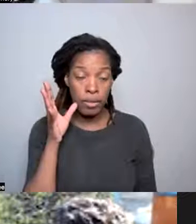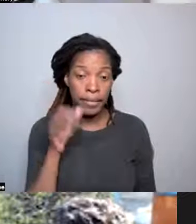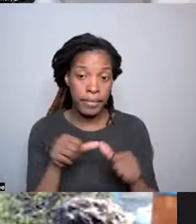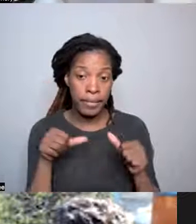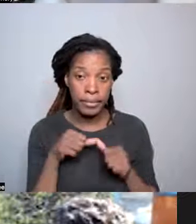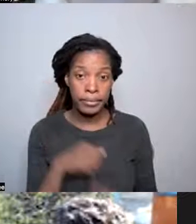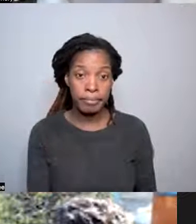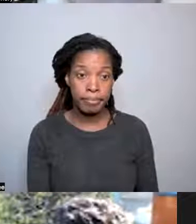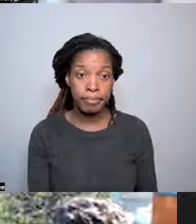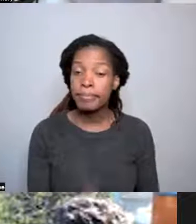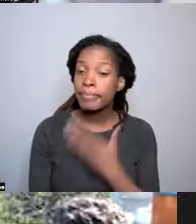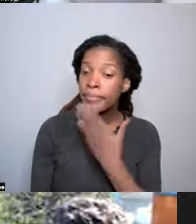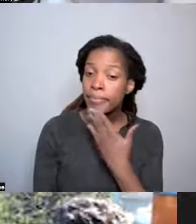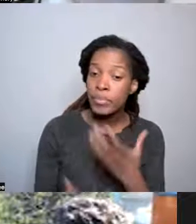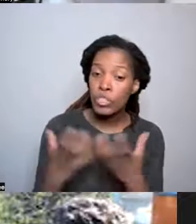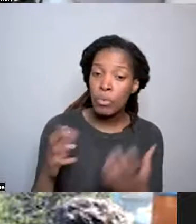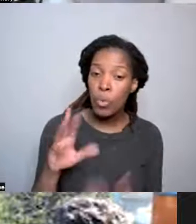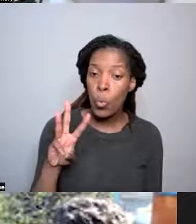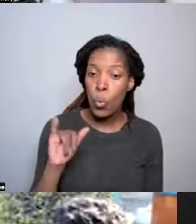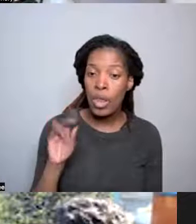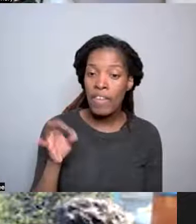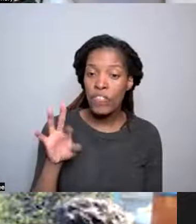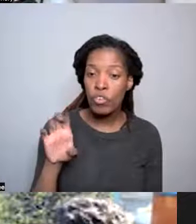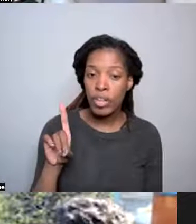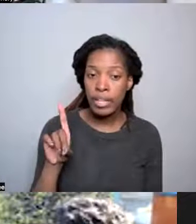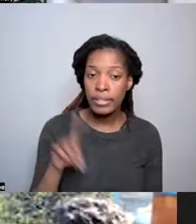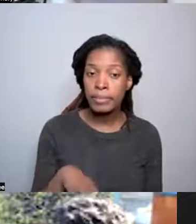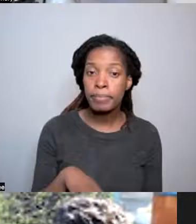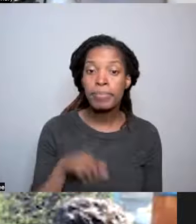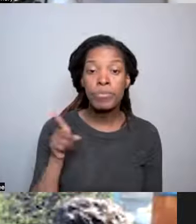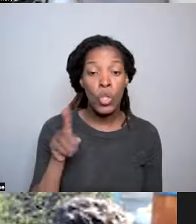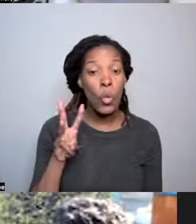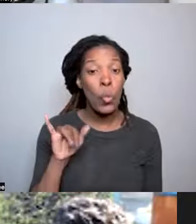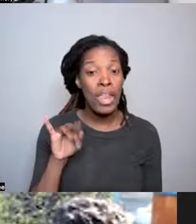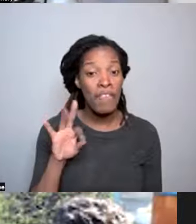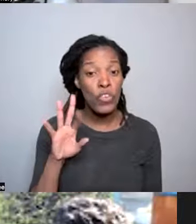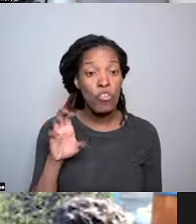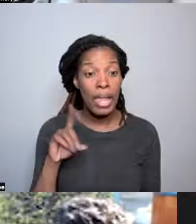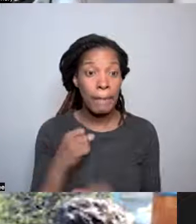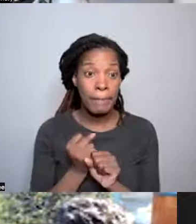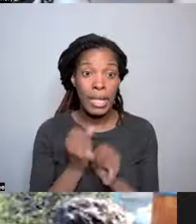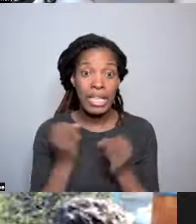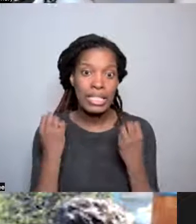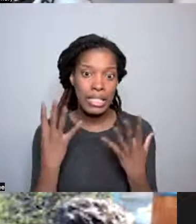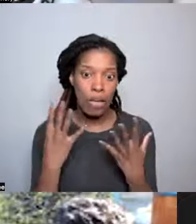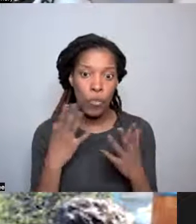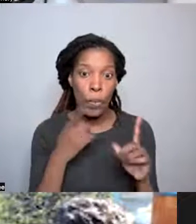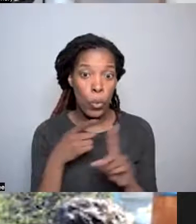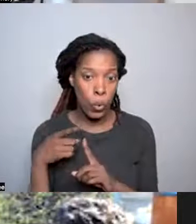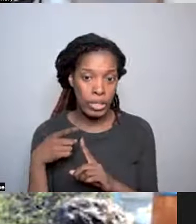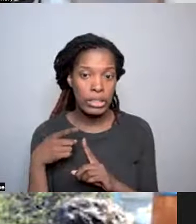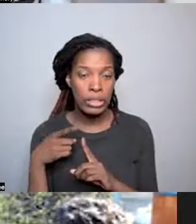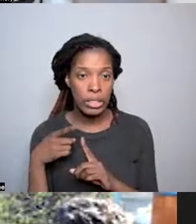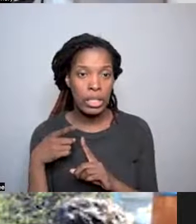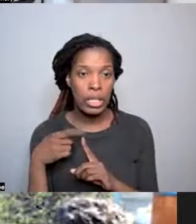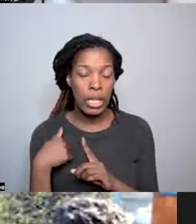Thank you so much, Winfred. Winfred made several points, and